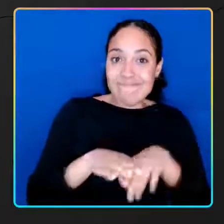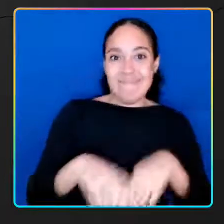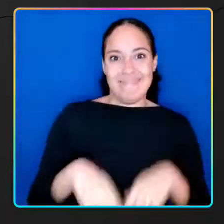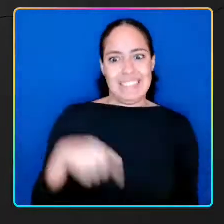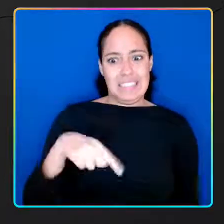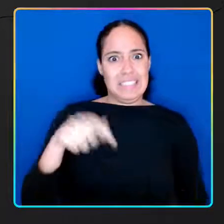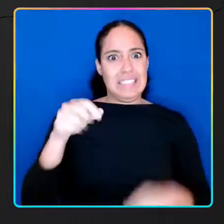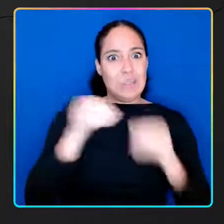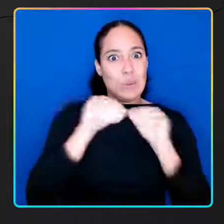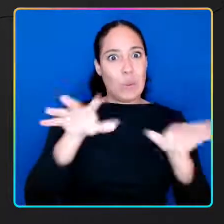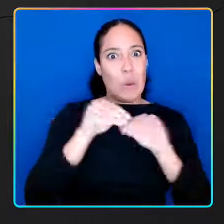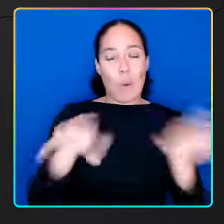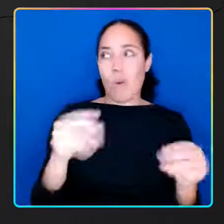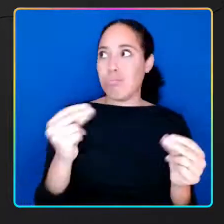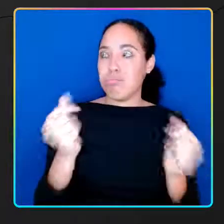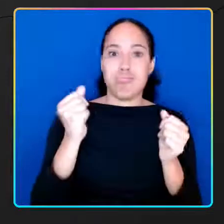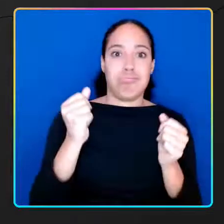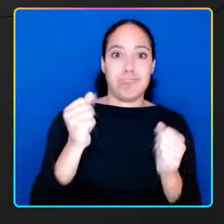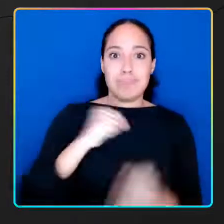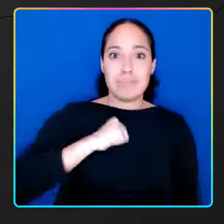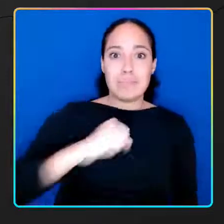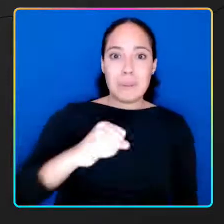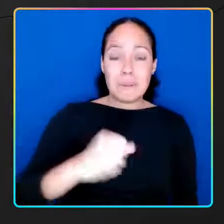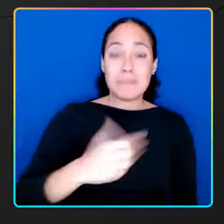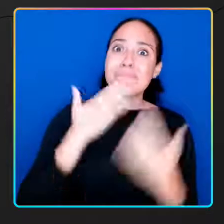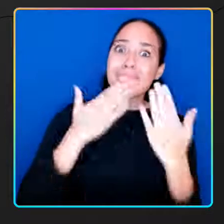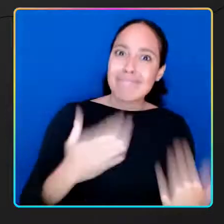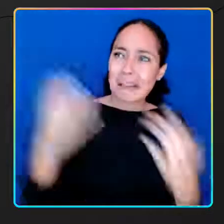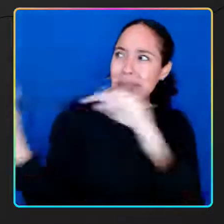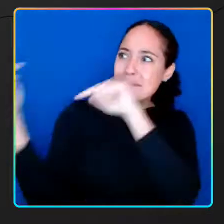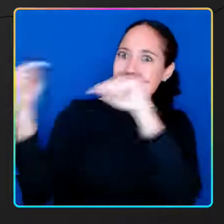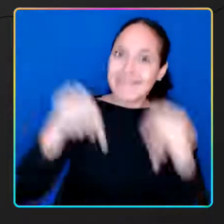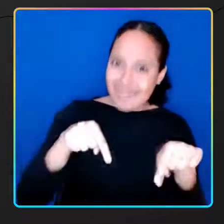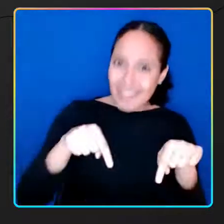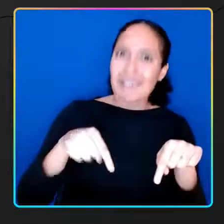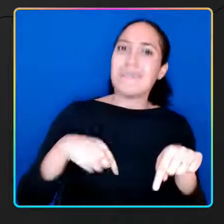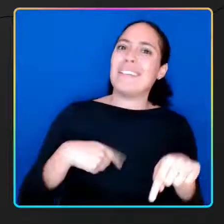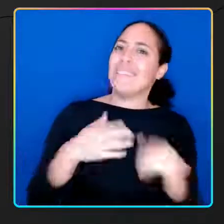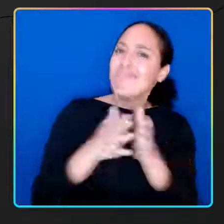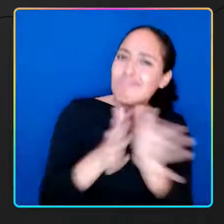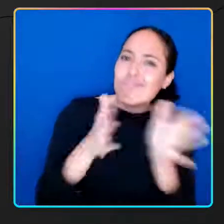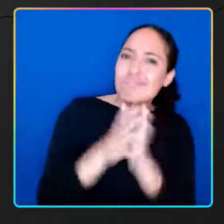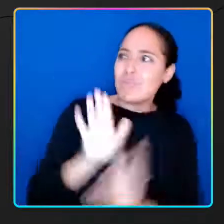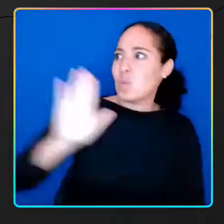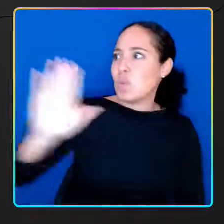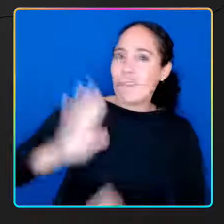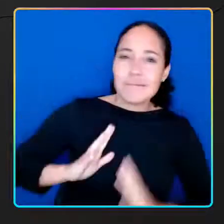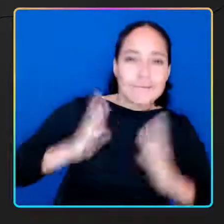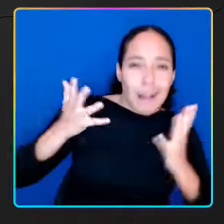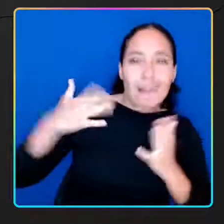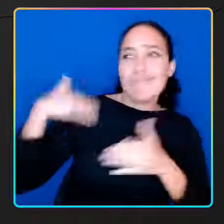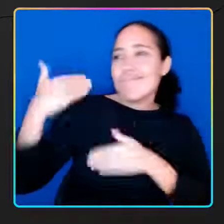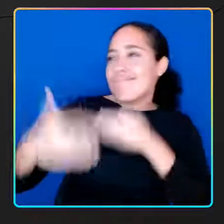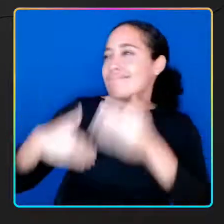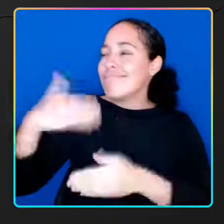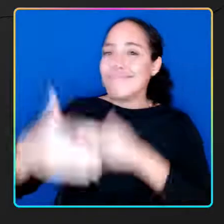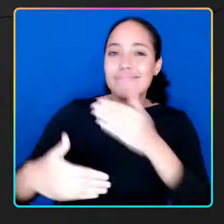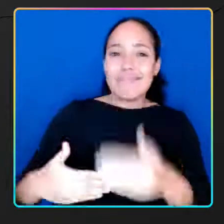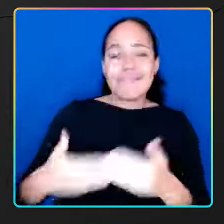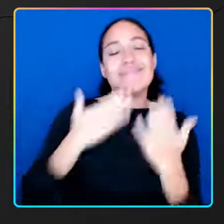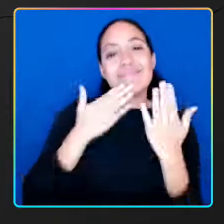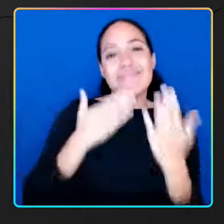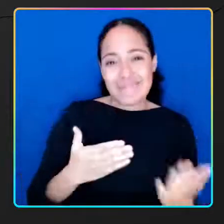really appreciate you coming on the show, spending 30 minutes with us, telling us all about yourself. And yeah, hopefully people can go follow you on